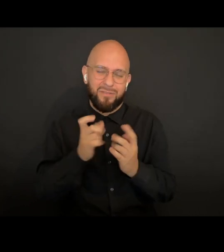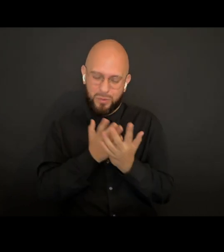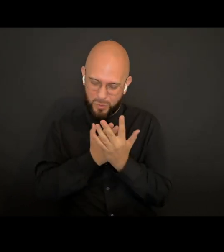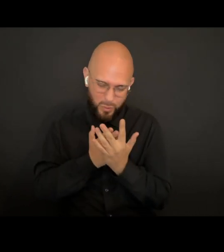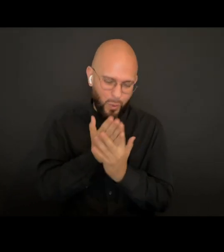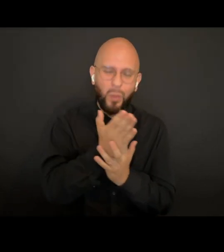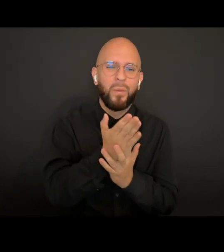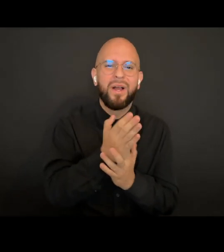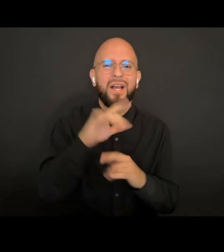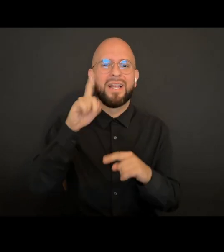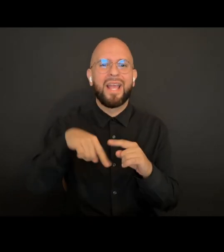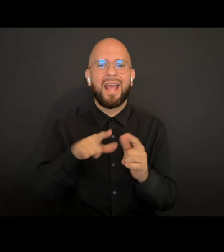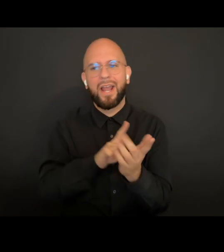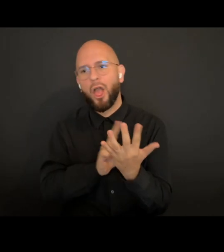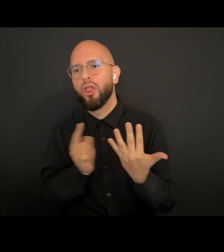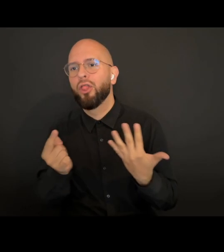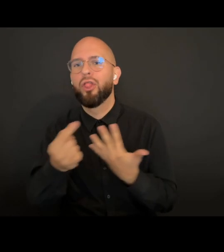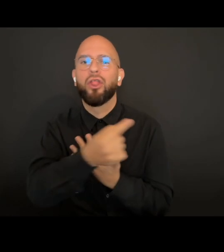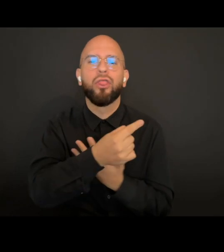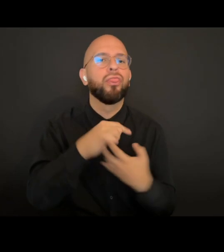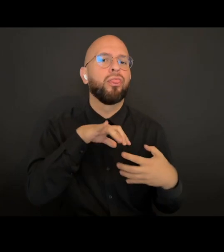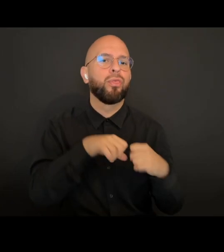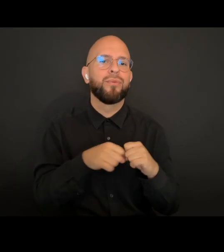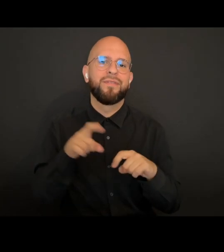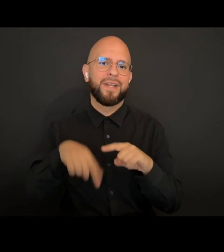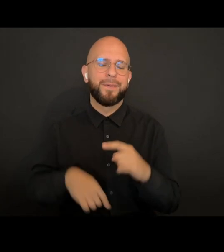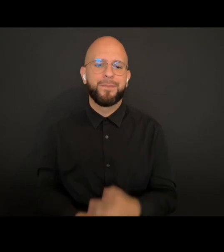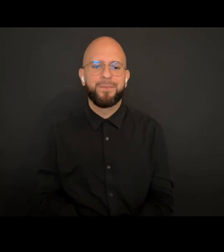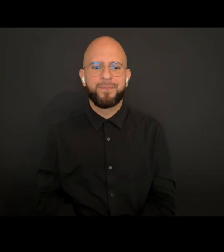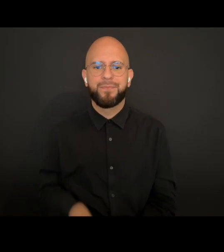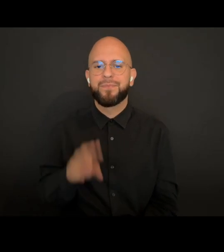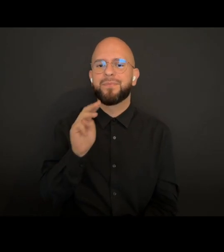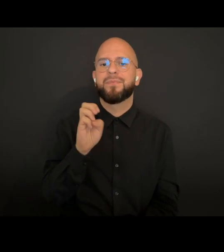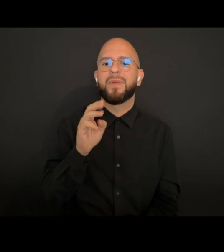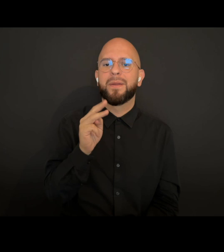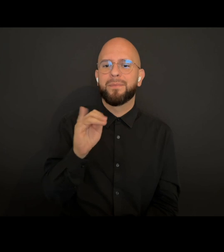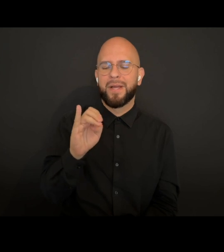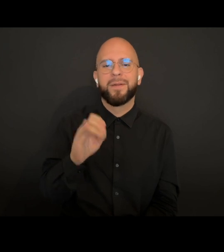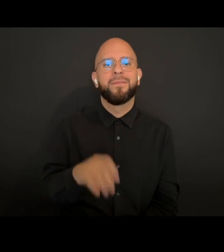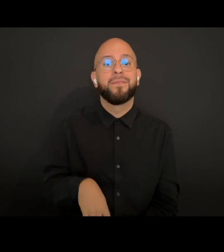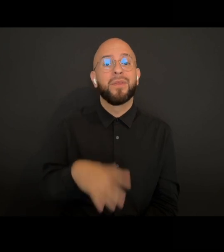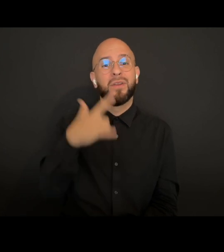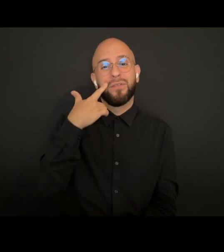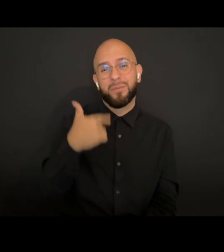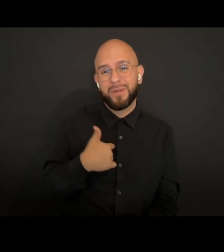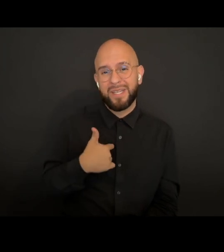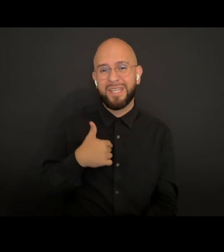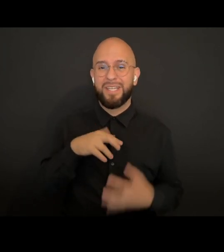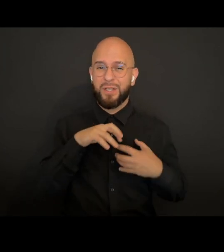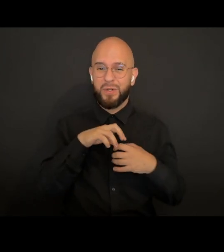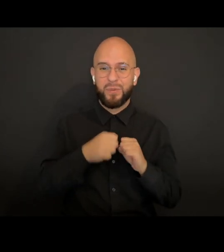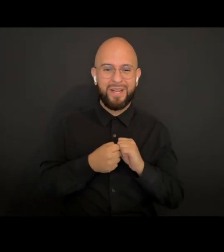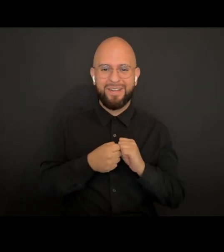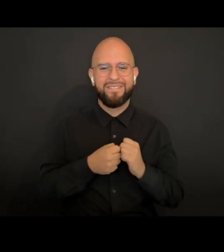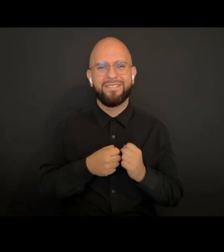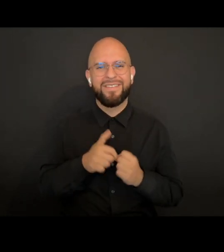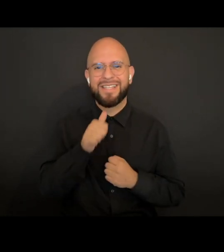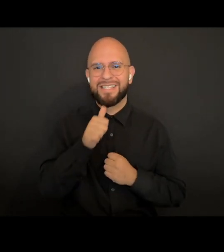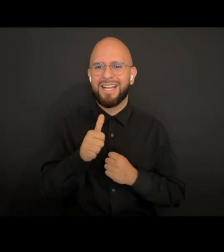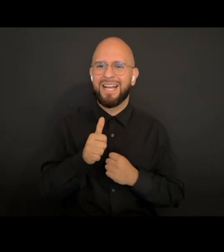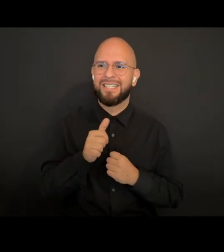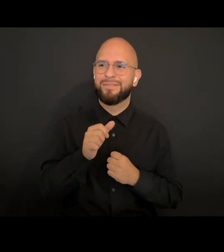than around. To me, grief is not